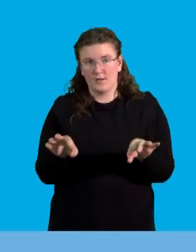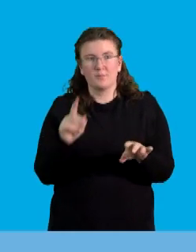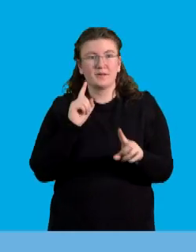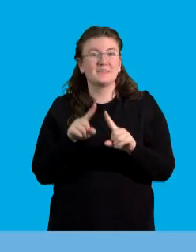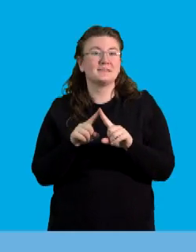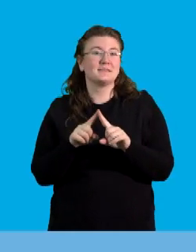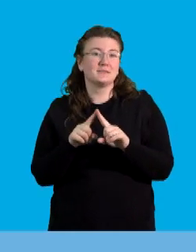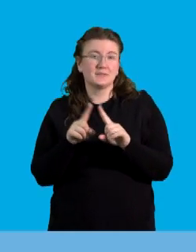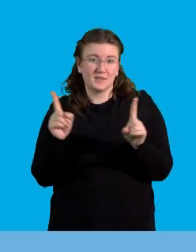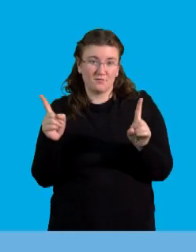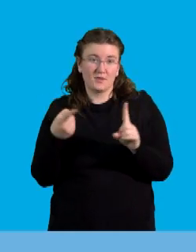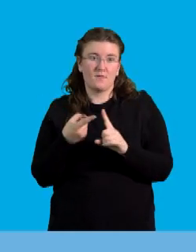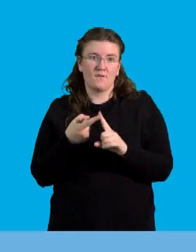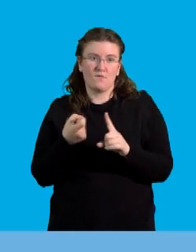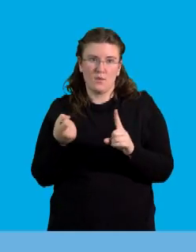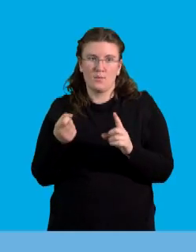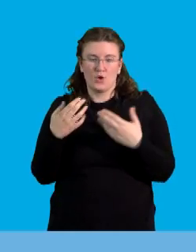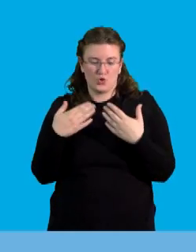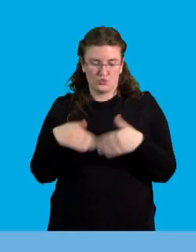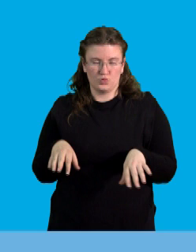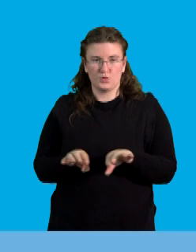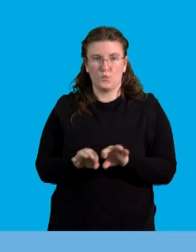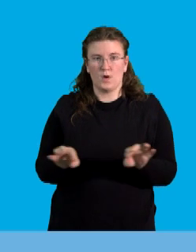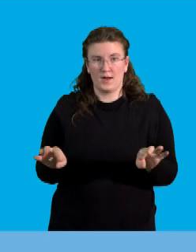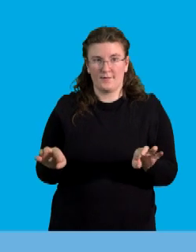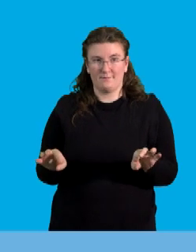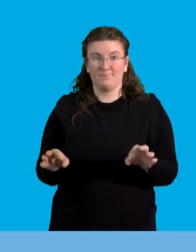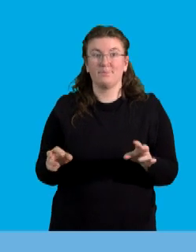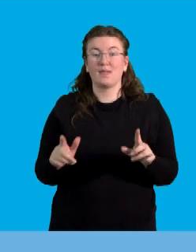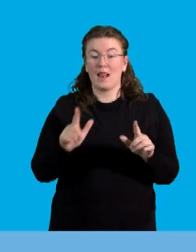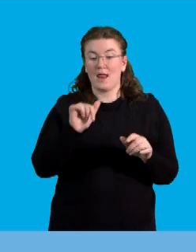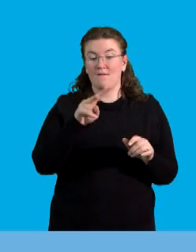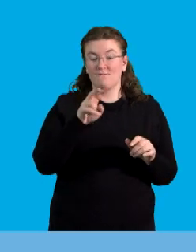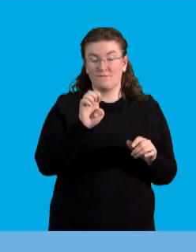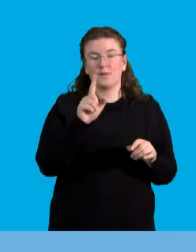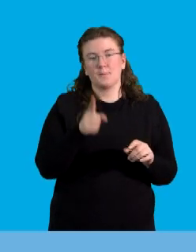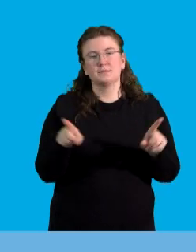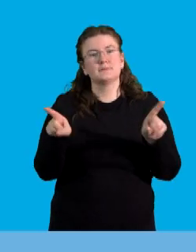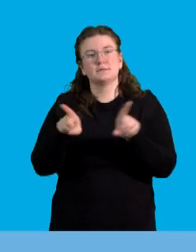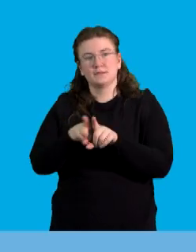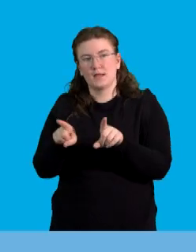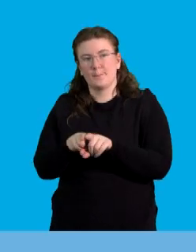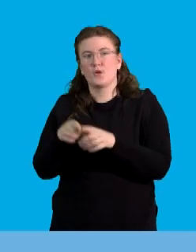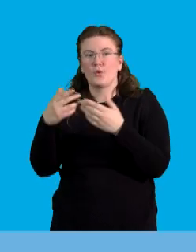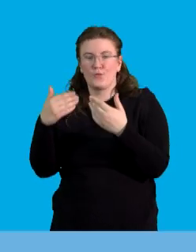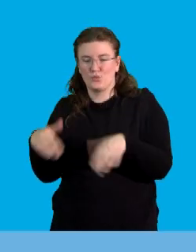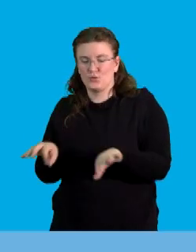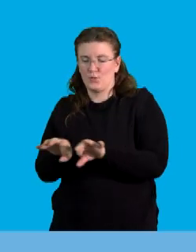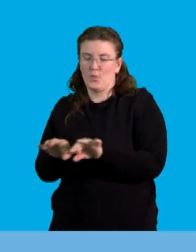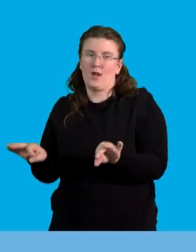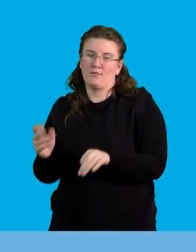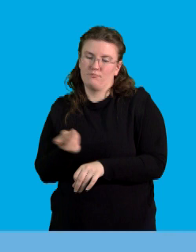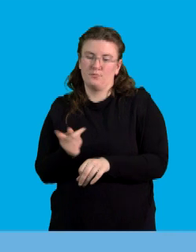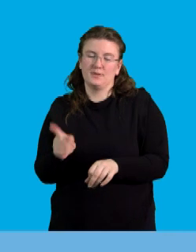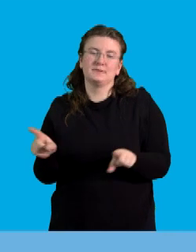flowing along a wrong path. So the current that enters a live wire should be the same current that is going to be leaving the